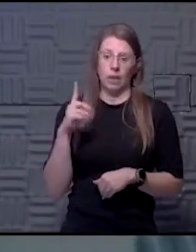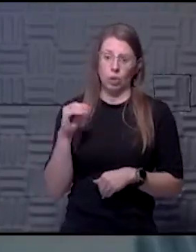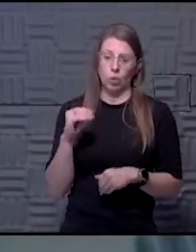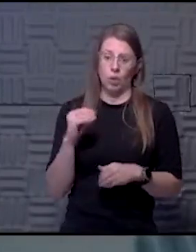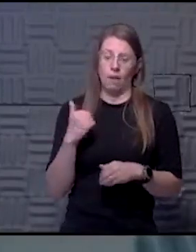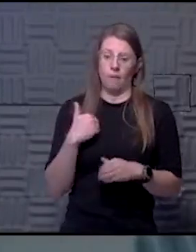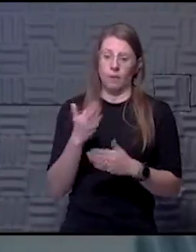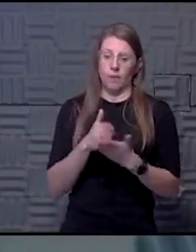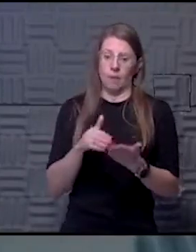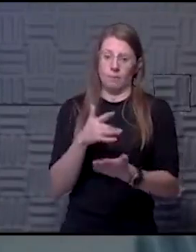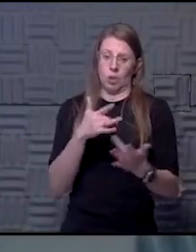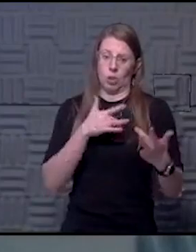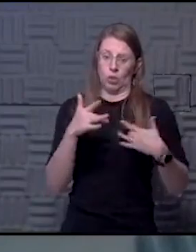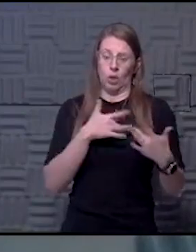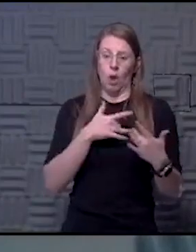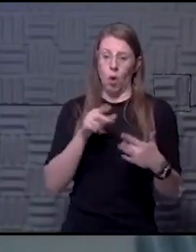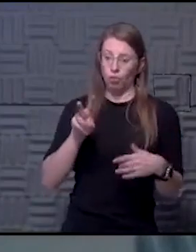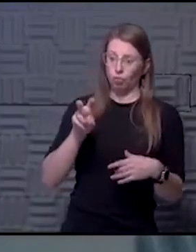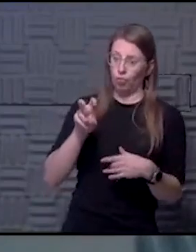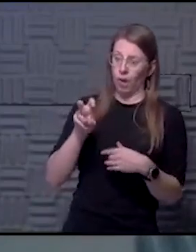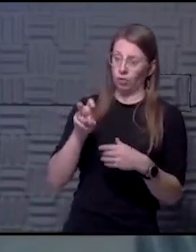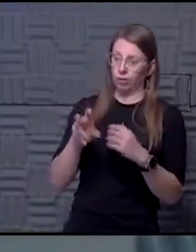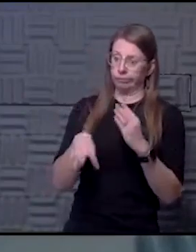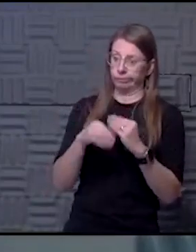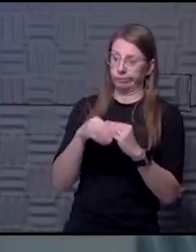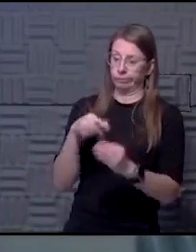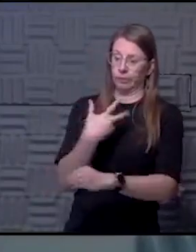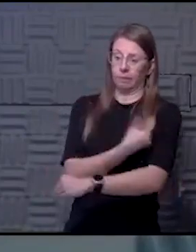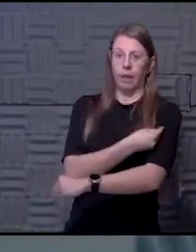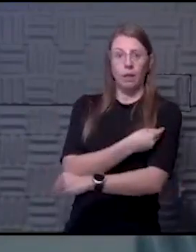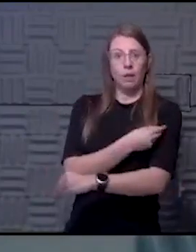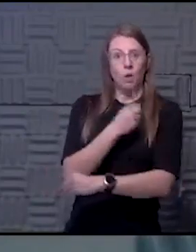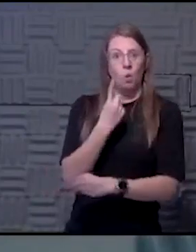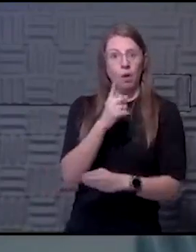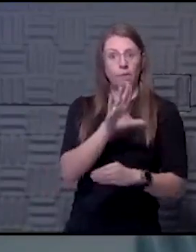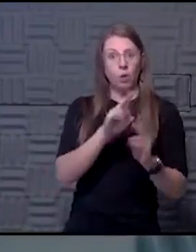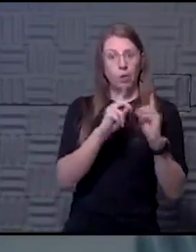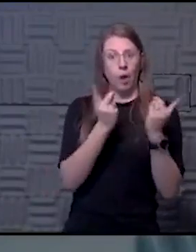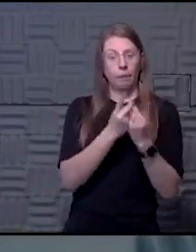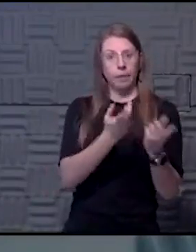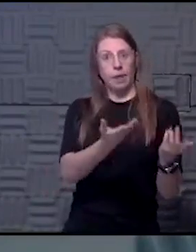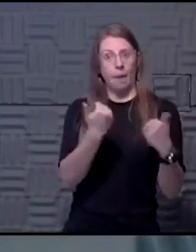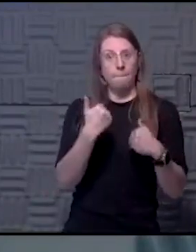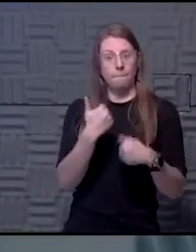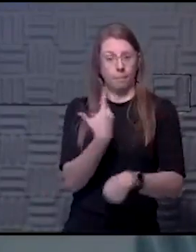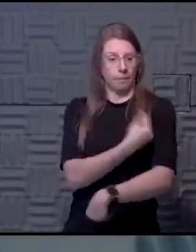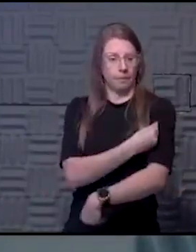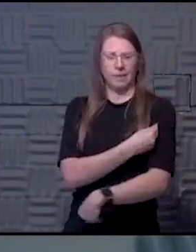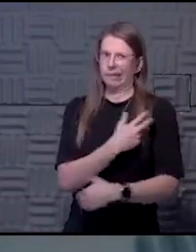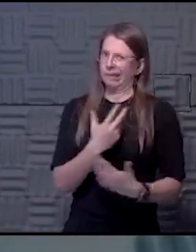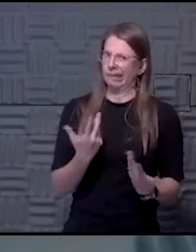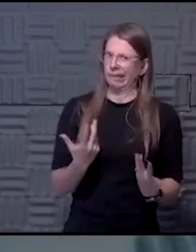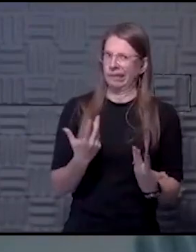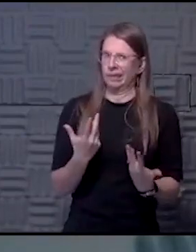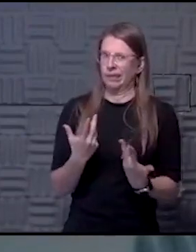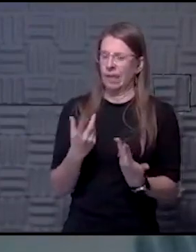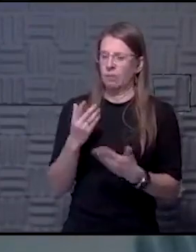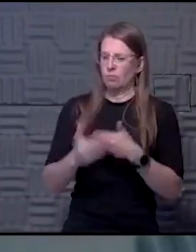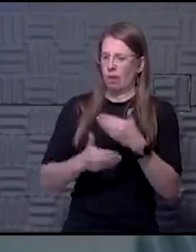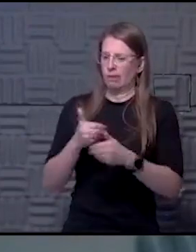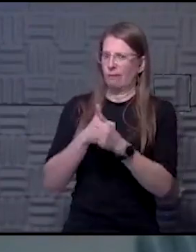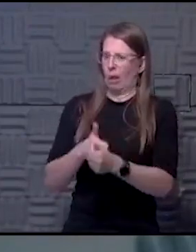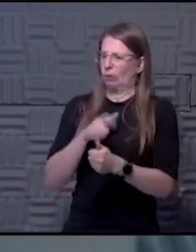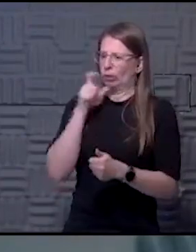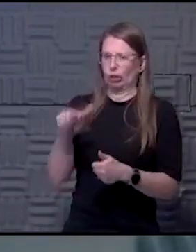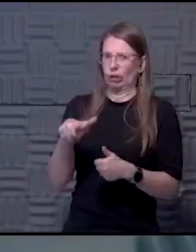concerns when I see that, oh, we have 200 extra vaccines. Can one of your departments come and get vaccinated today? That's not really the way we should be doing it. And